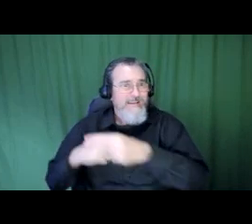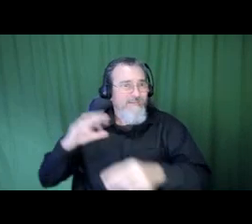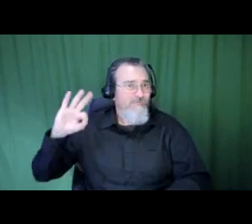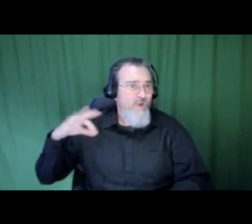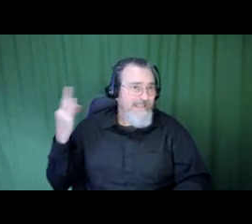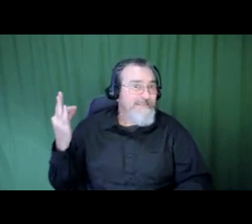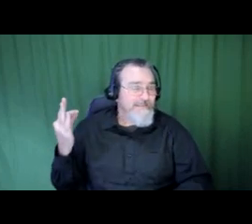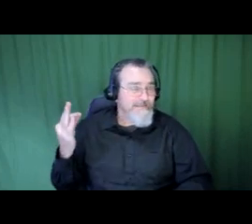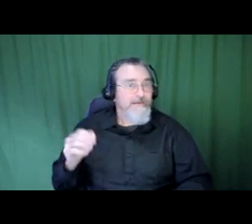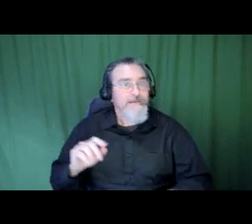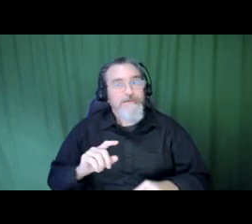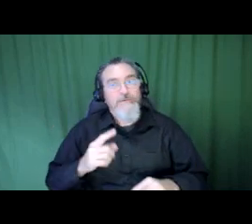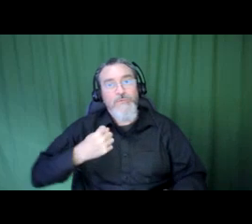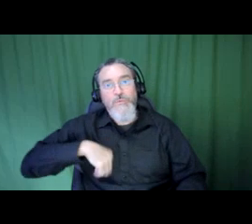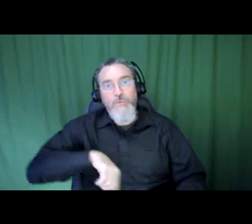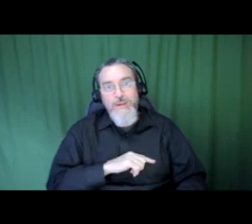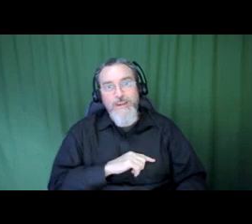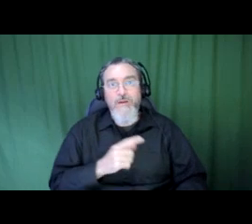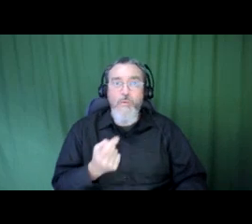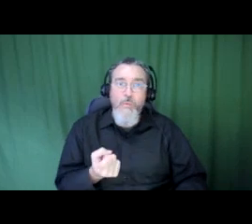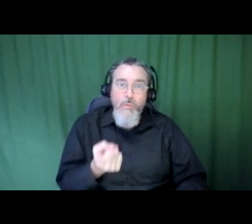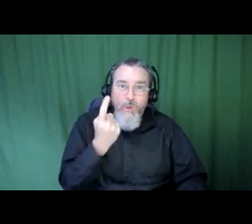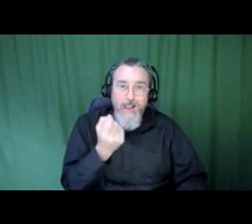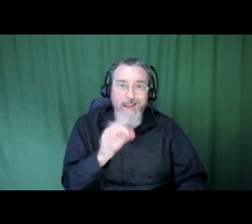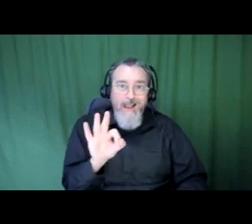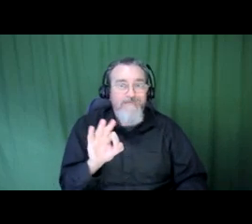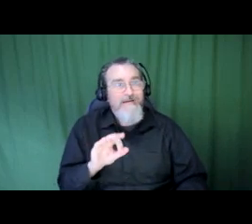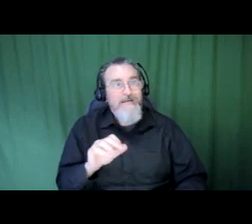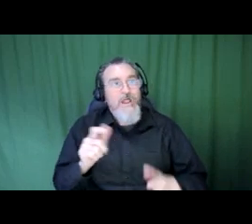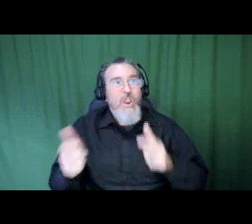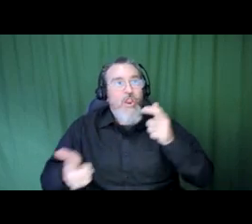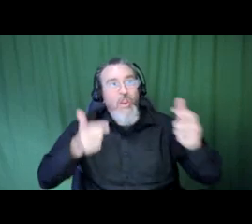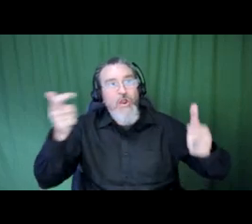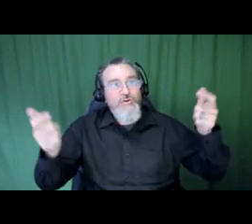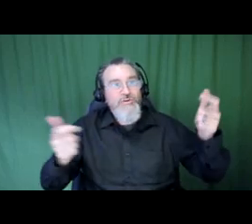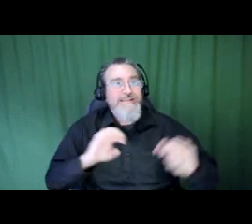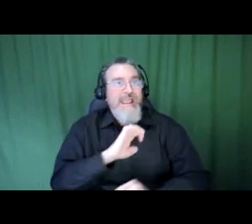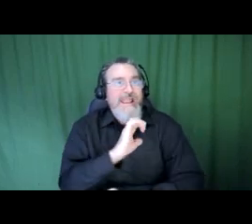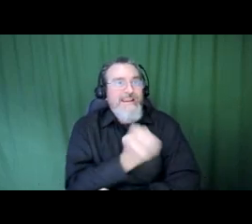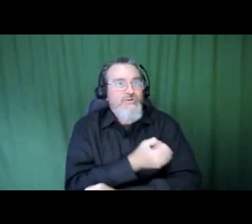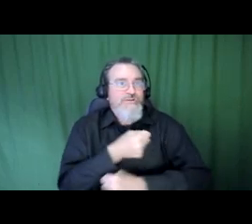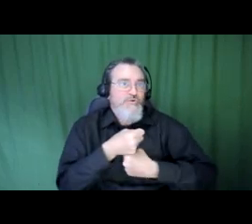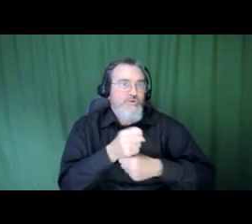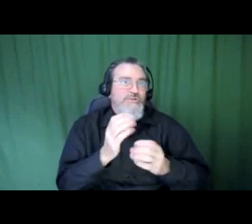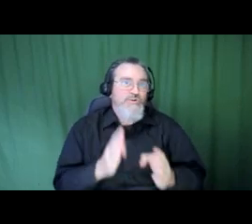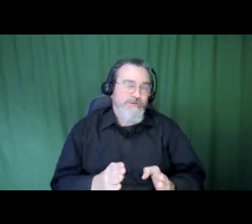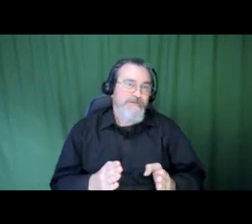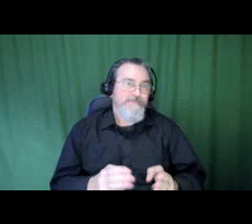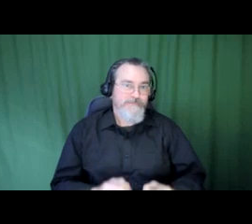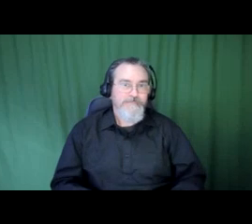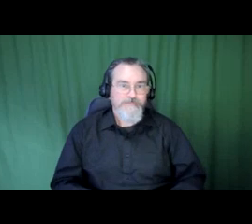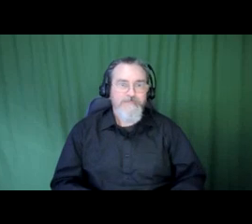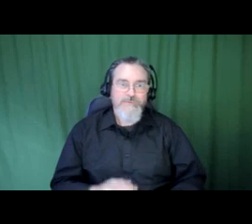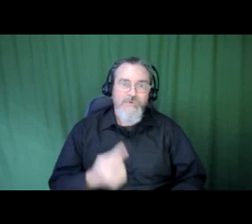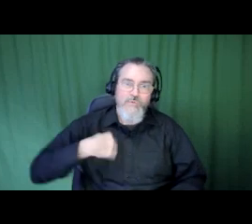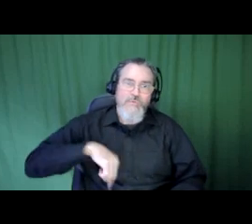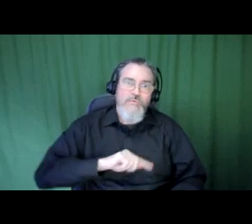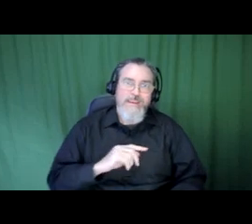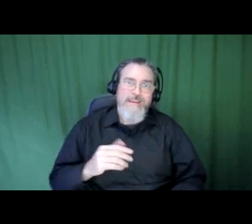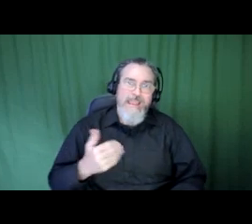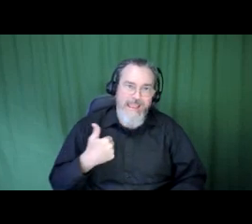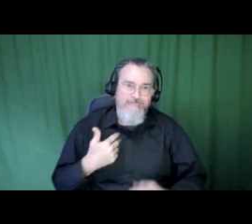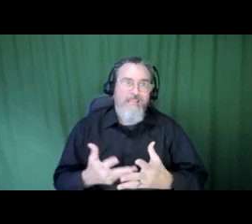like one of the largest energy producers, if not the largest. So we've got a lot to account for,